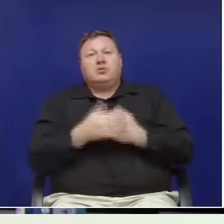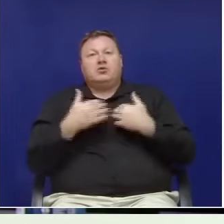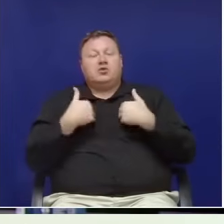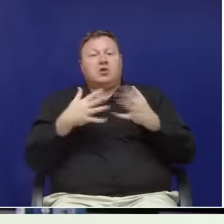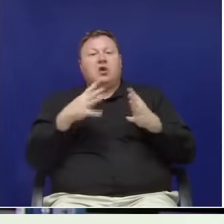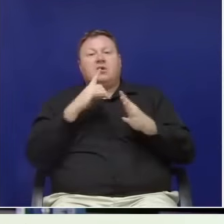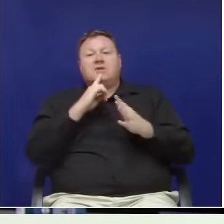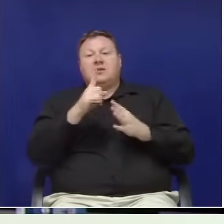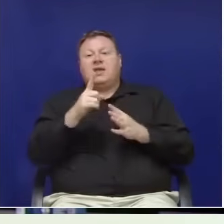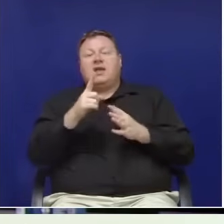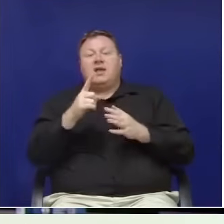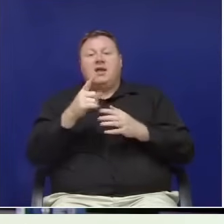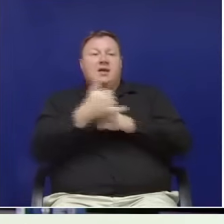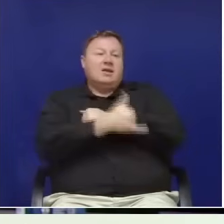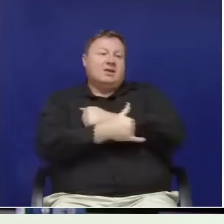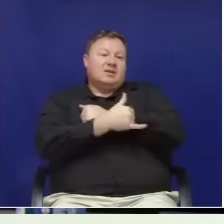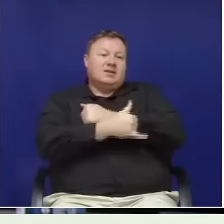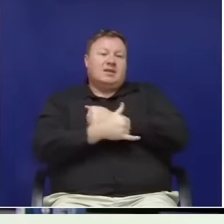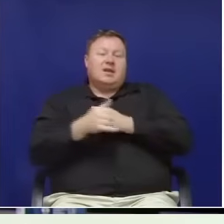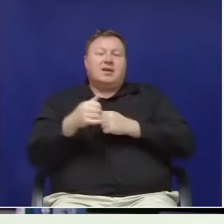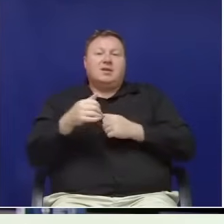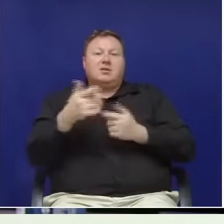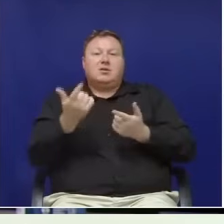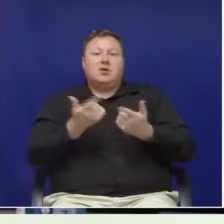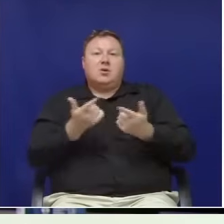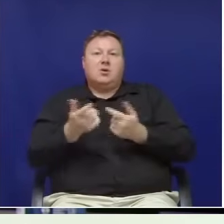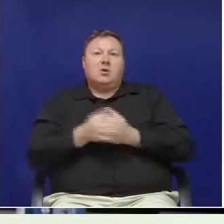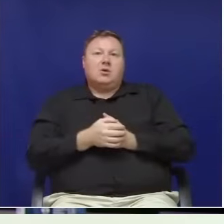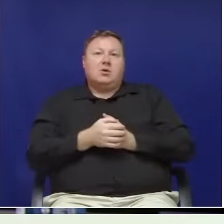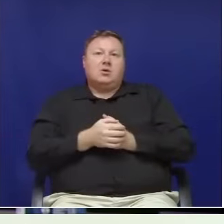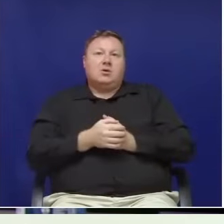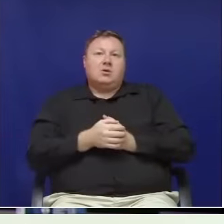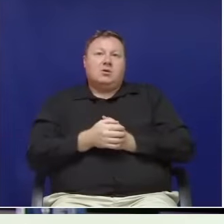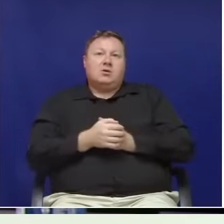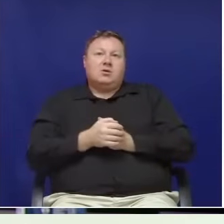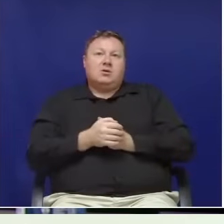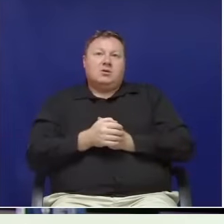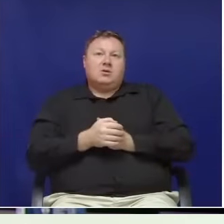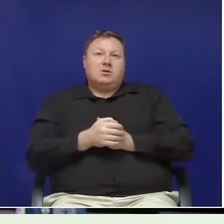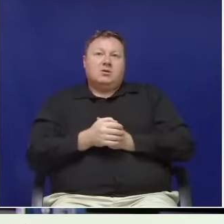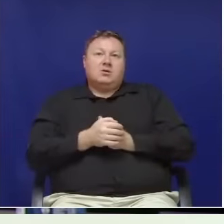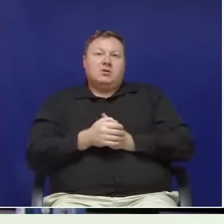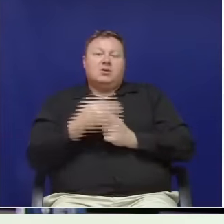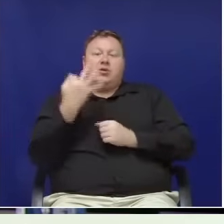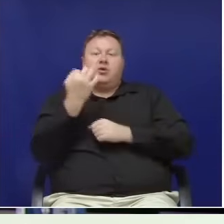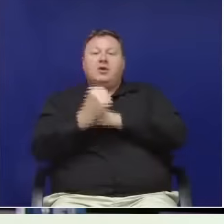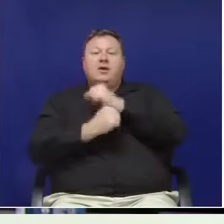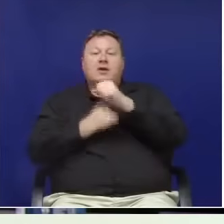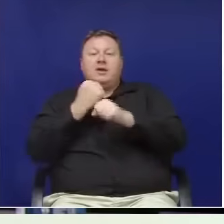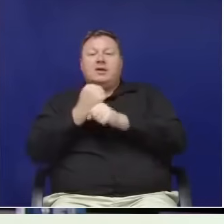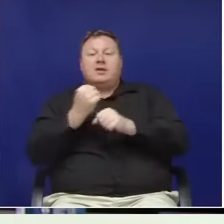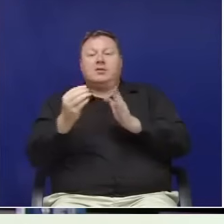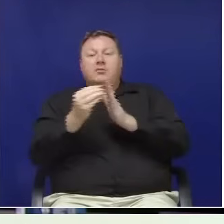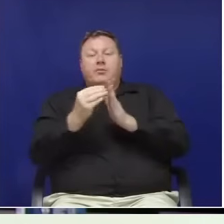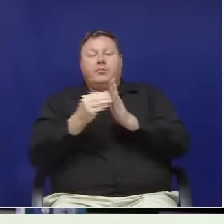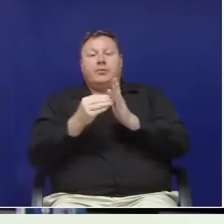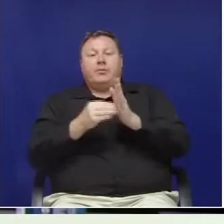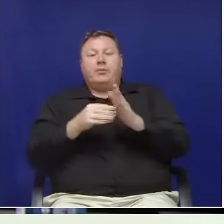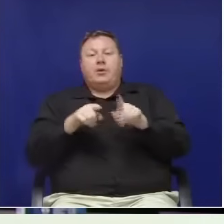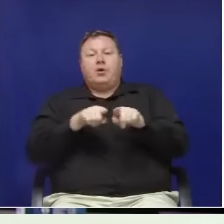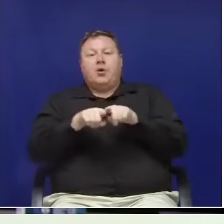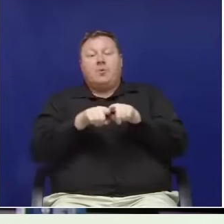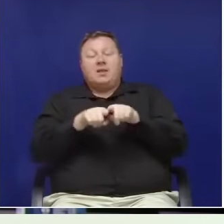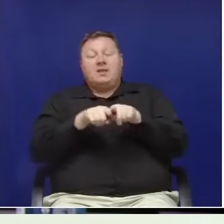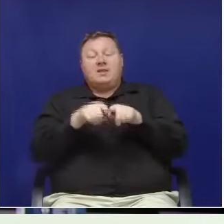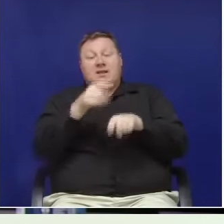the state attorneys, briefs of those who, for example, who are below 3 years are given in terms of competing amongst